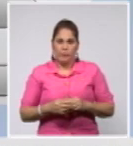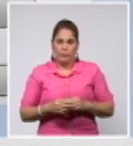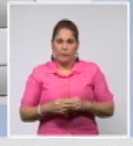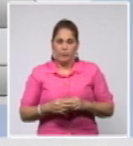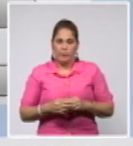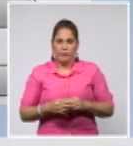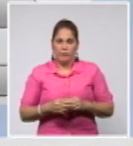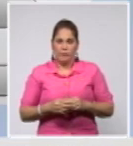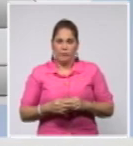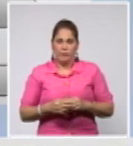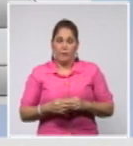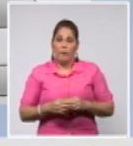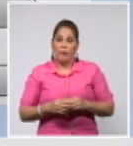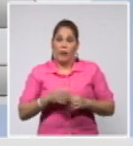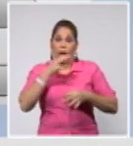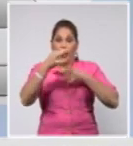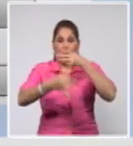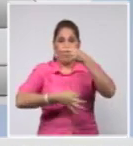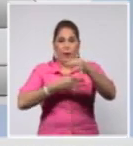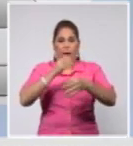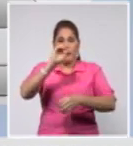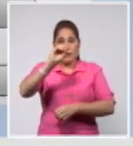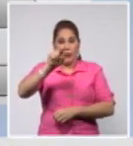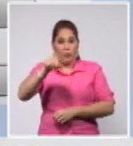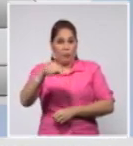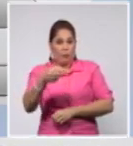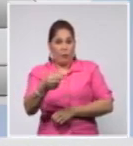577,150, of which